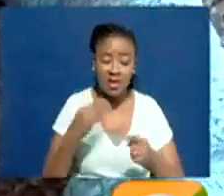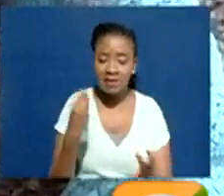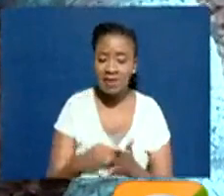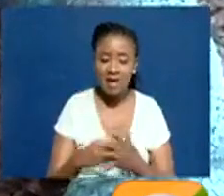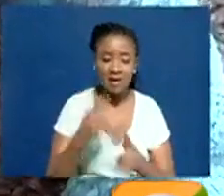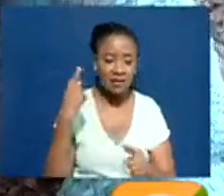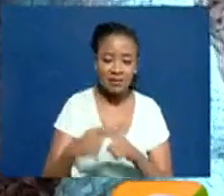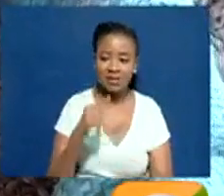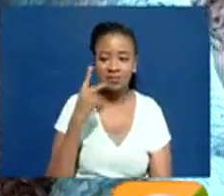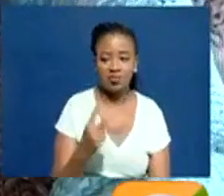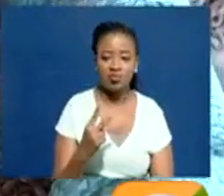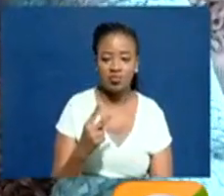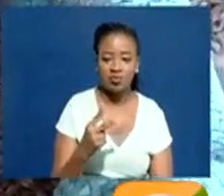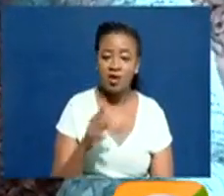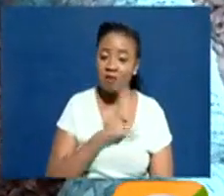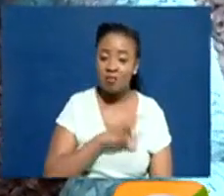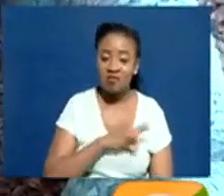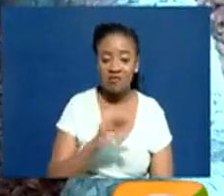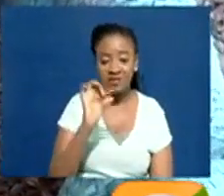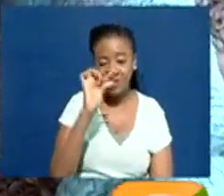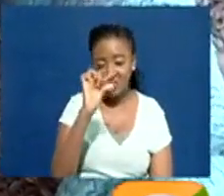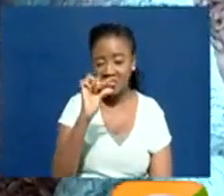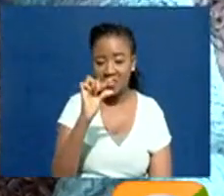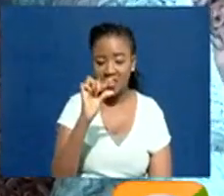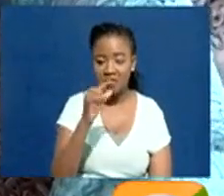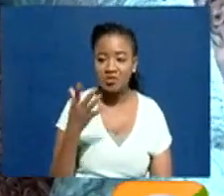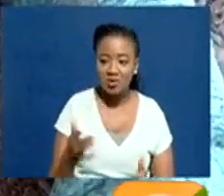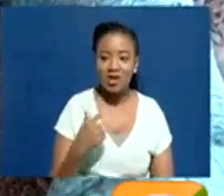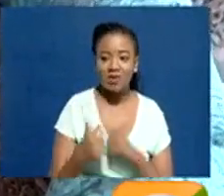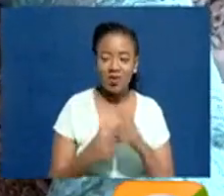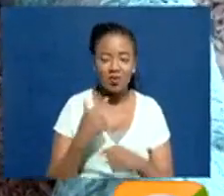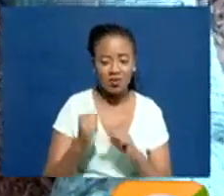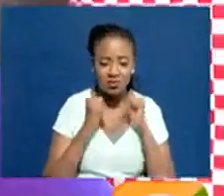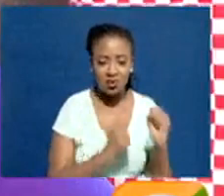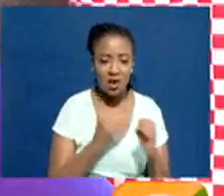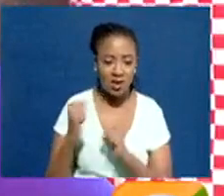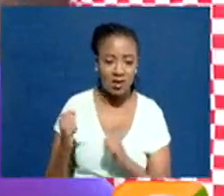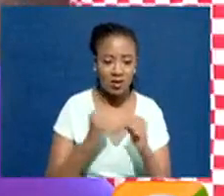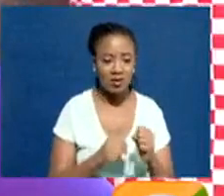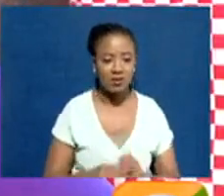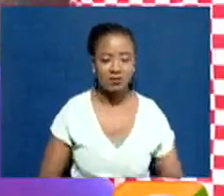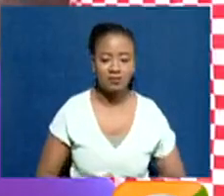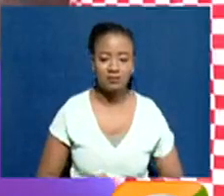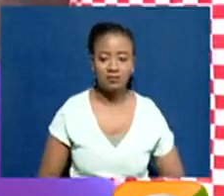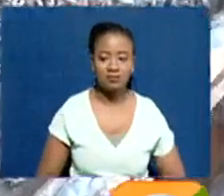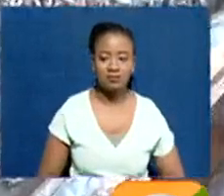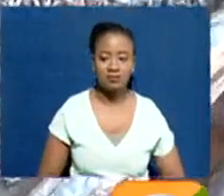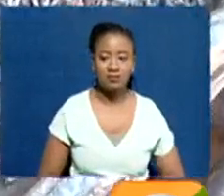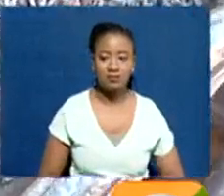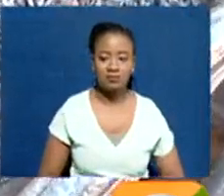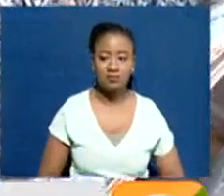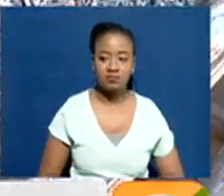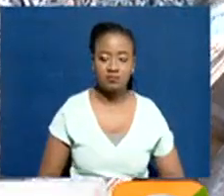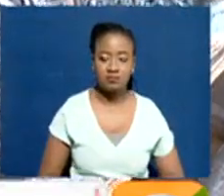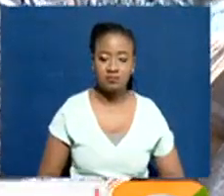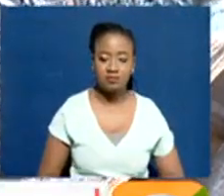her profit margin has narrowed. Life is slowly but surely becoming unbearable. Pale peke yake kununua ni 14,000. Tuseme kwa